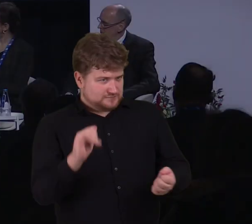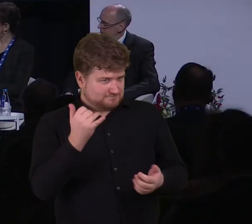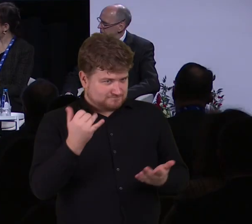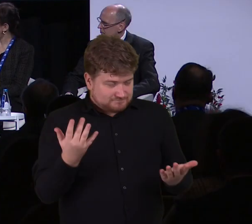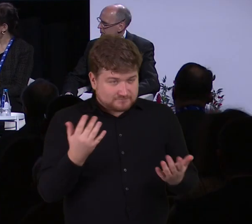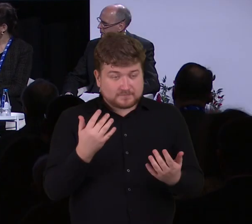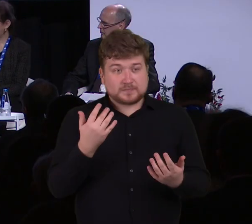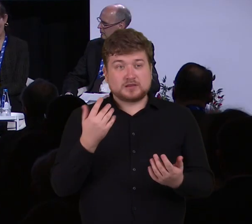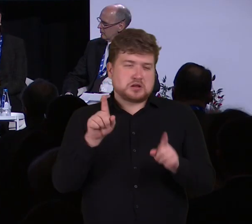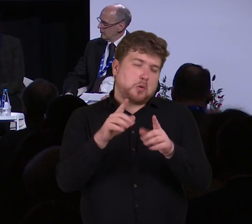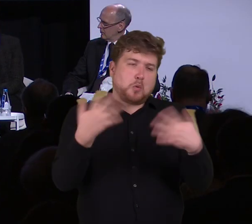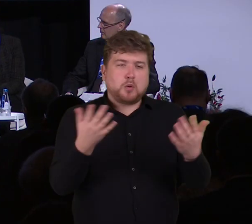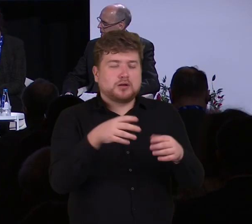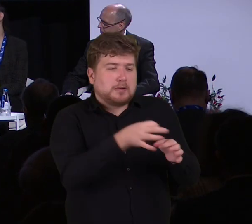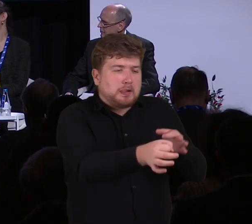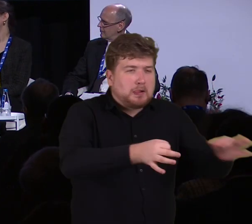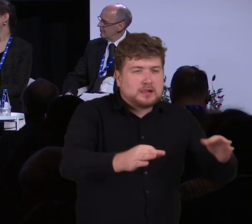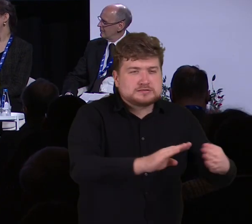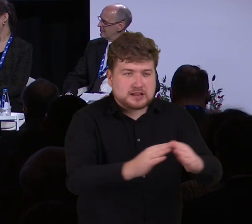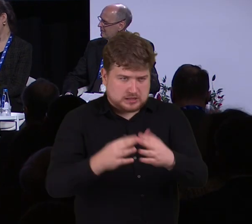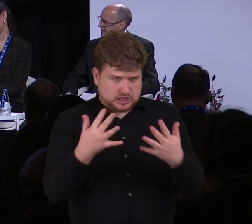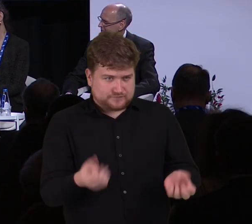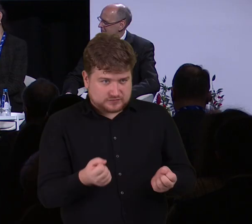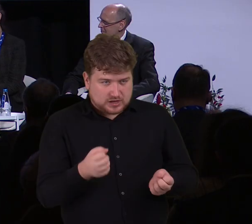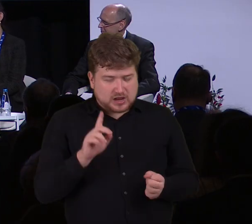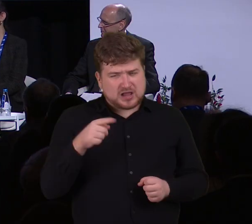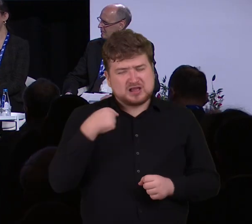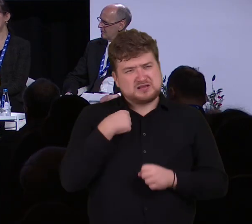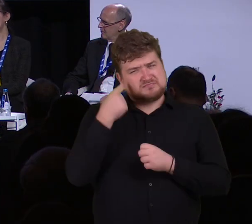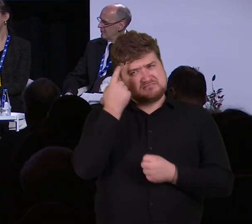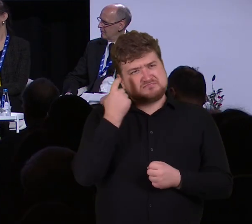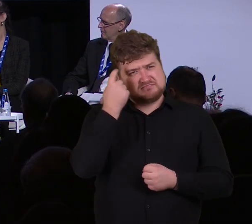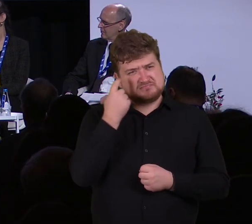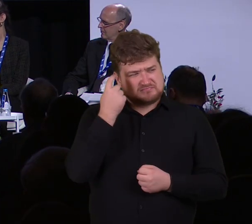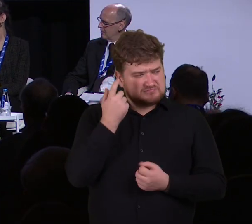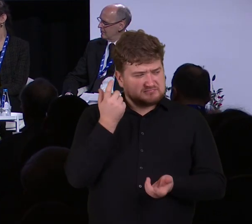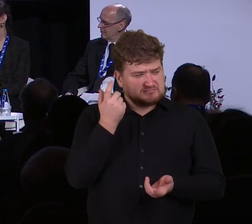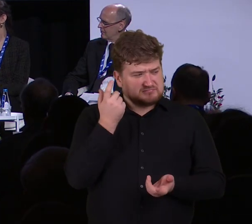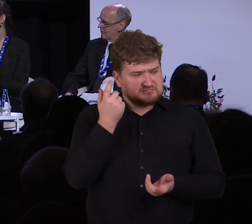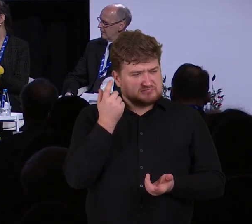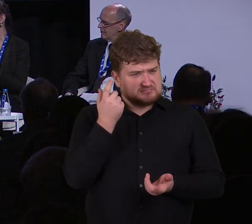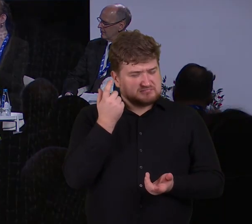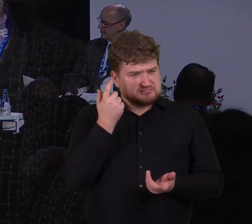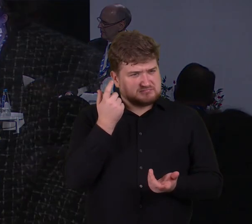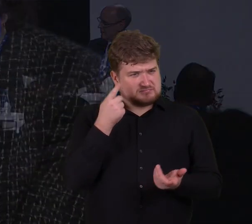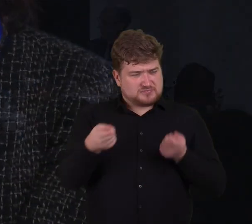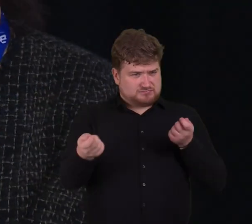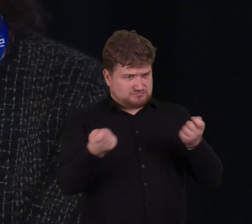difficult point. Okay, that's I'm asking. Yes, you're right. We